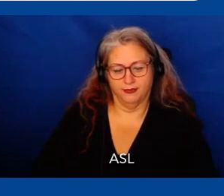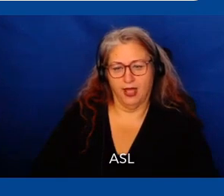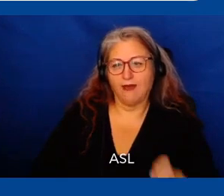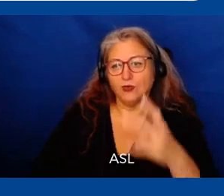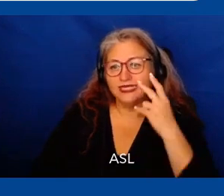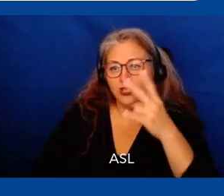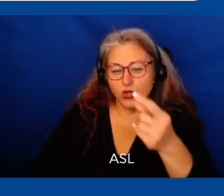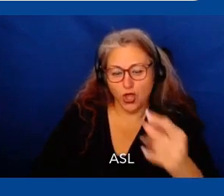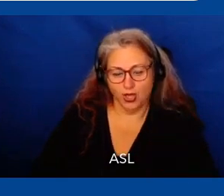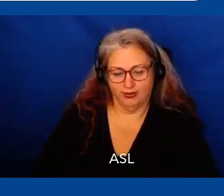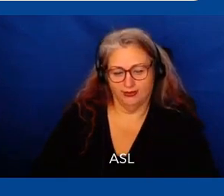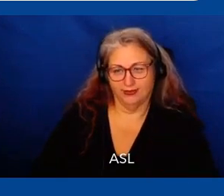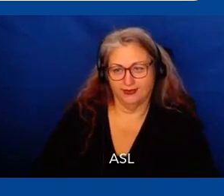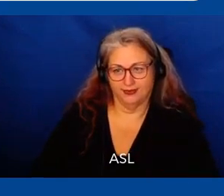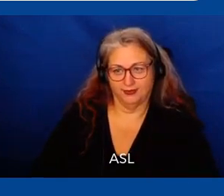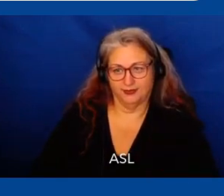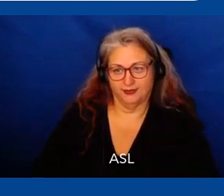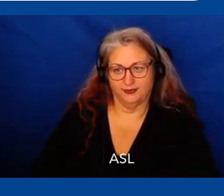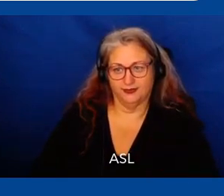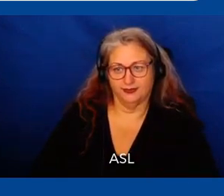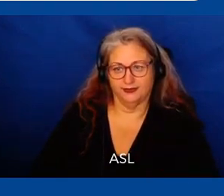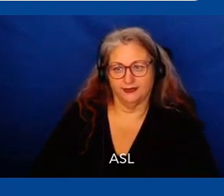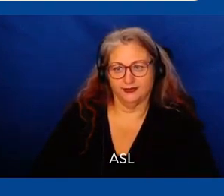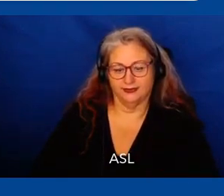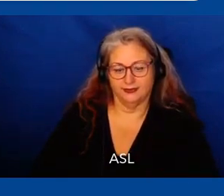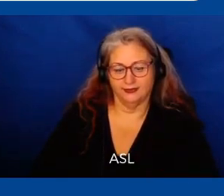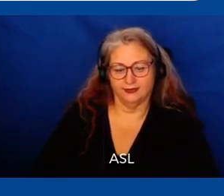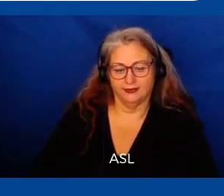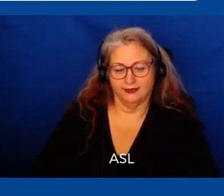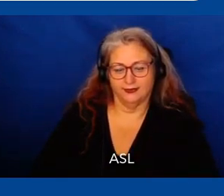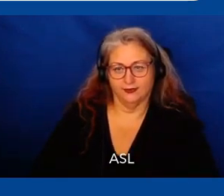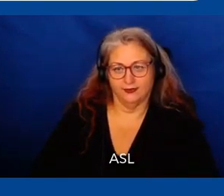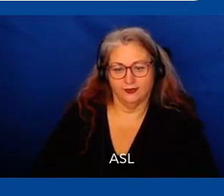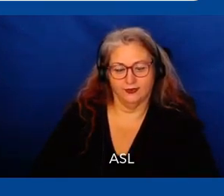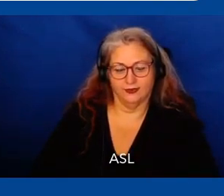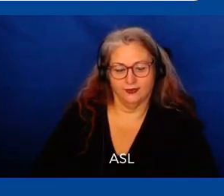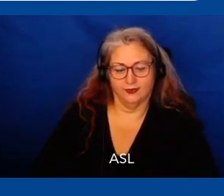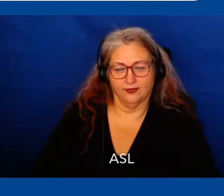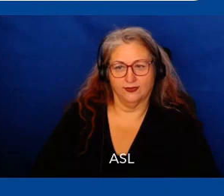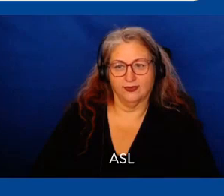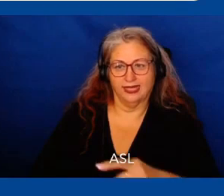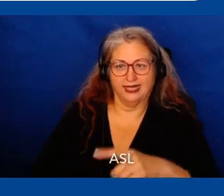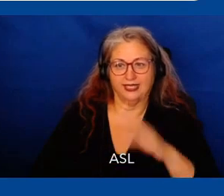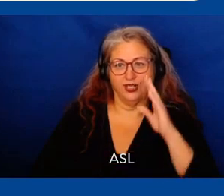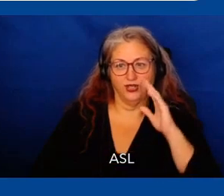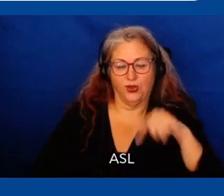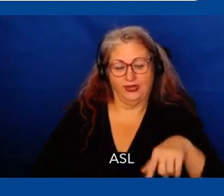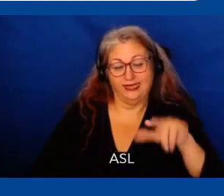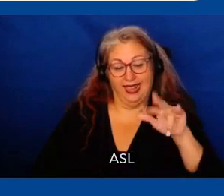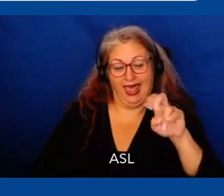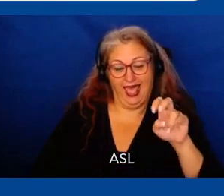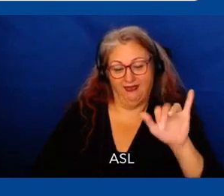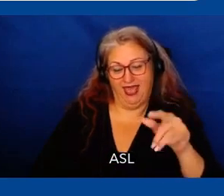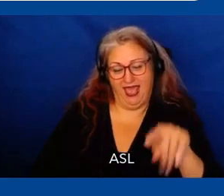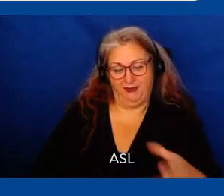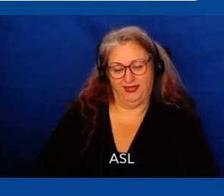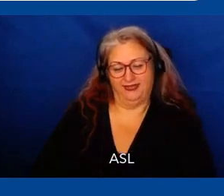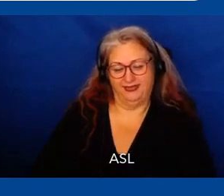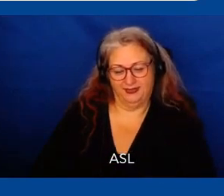dog. Yeah. Now. There. Zoom is like this, you know, life enters.